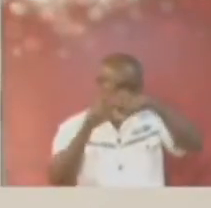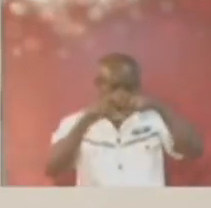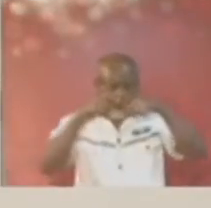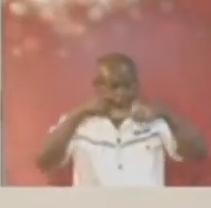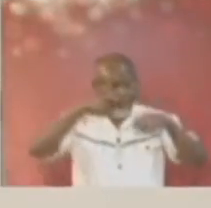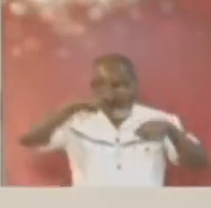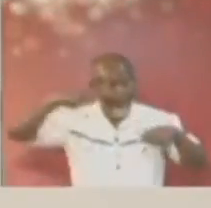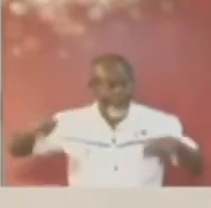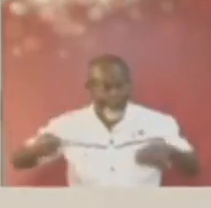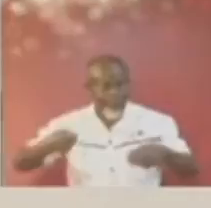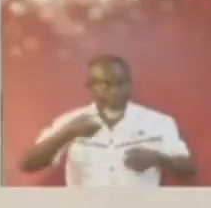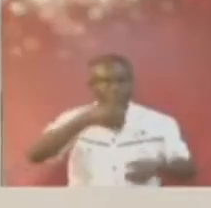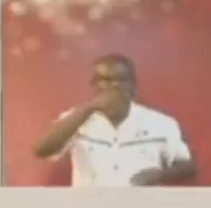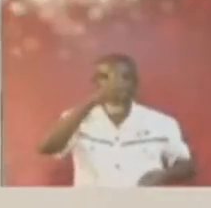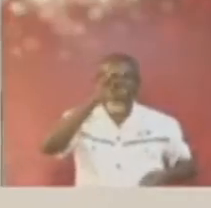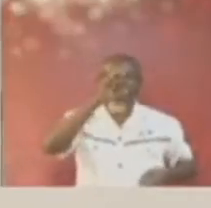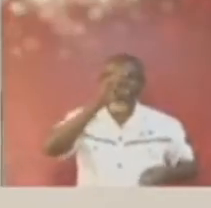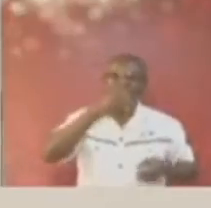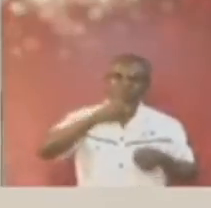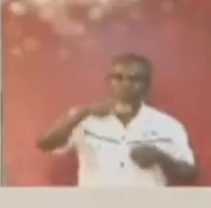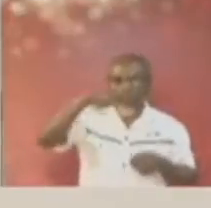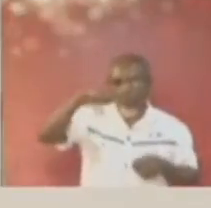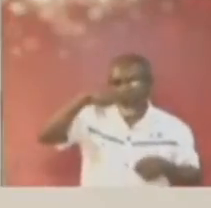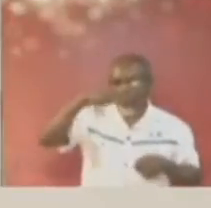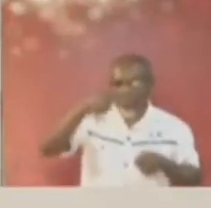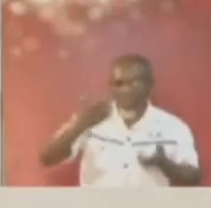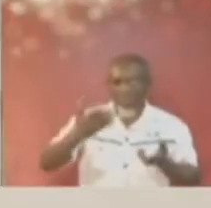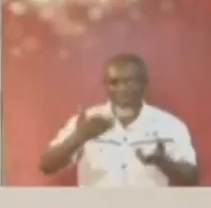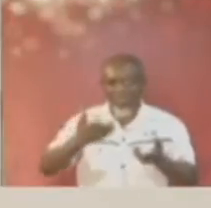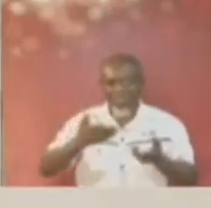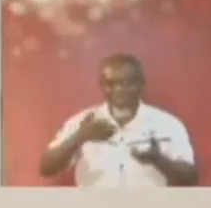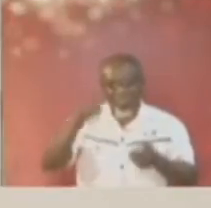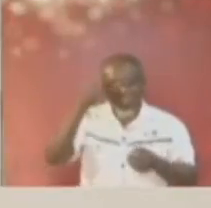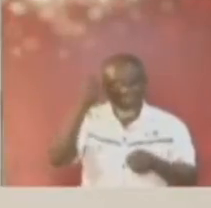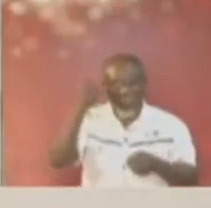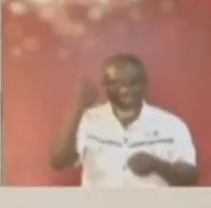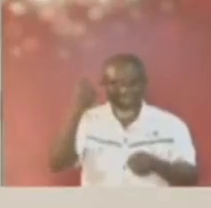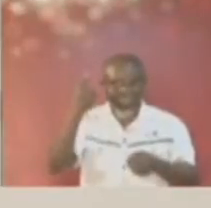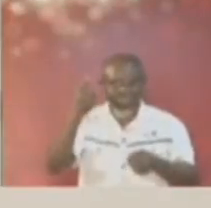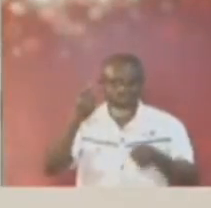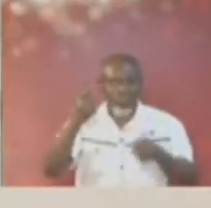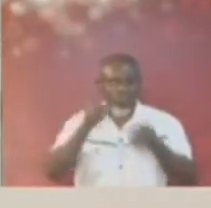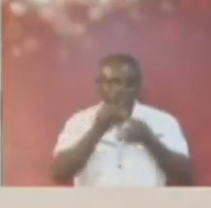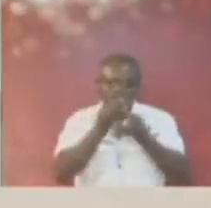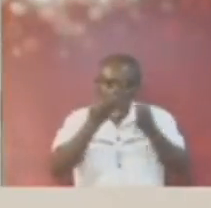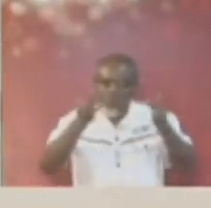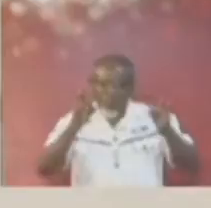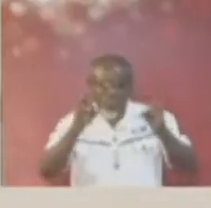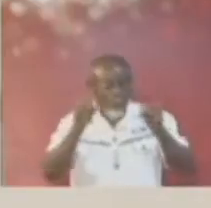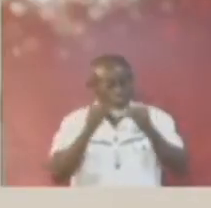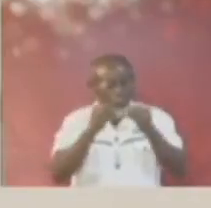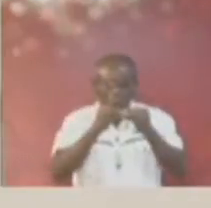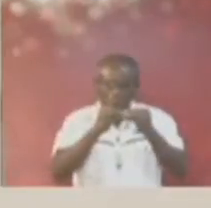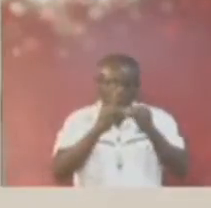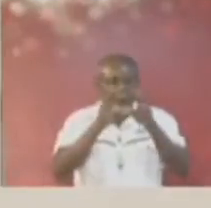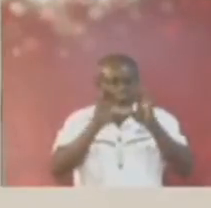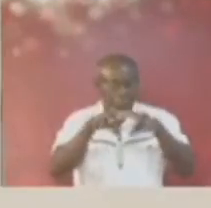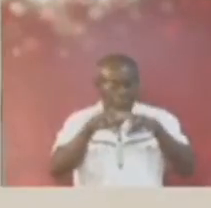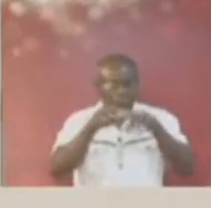in the wrong direction when we have gathering with alcohol on board. And this is supported by